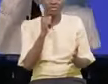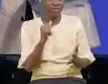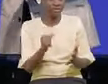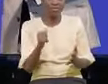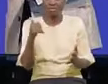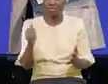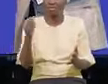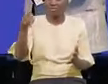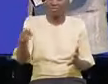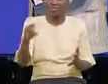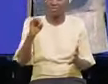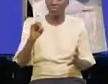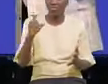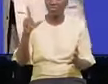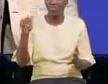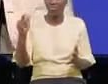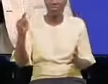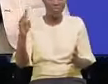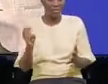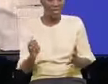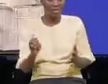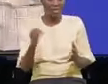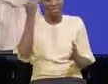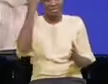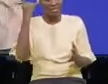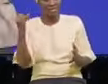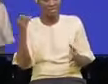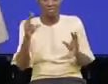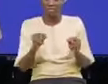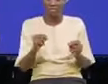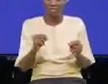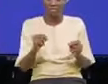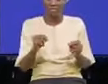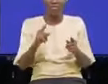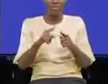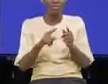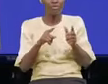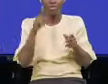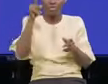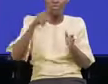Be asɔ ɖe fia bena Kristo be tsitsia menye bena enya wawla wonye o.